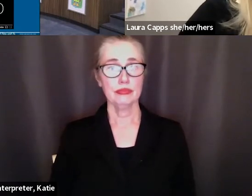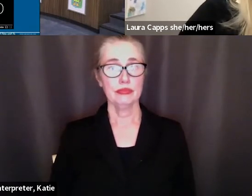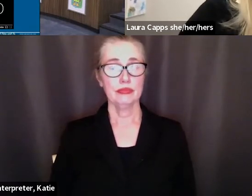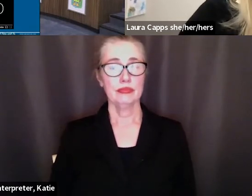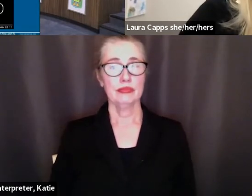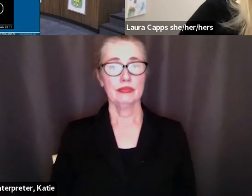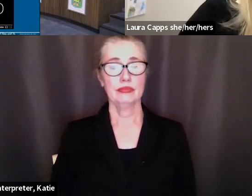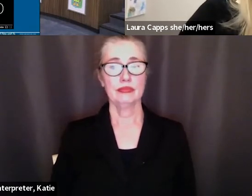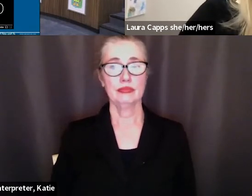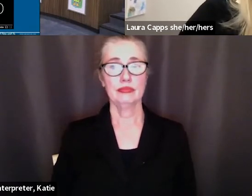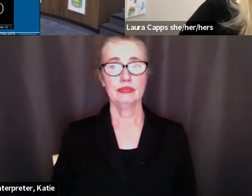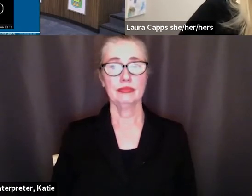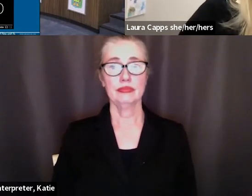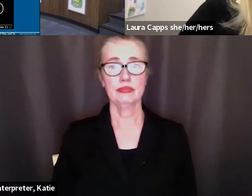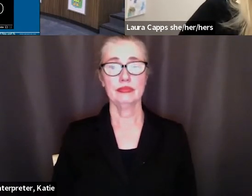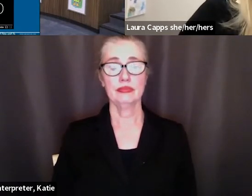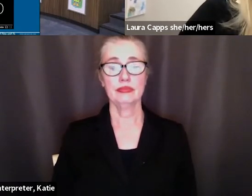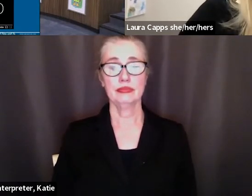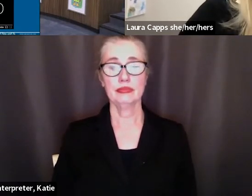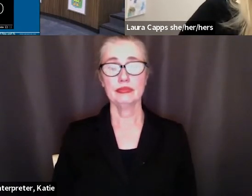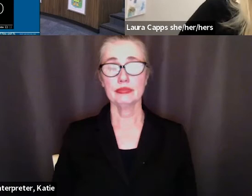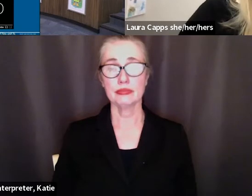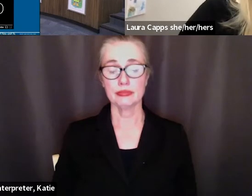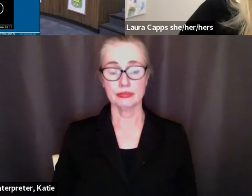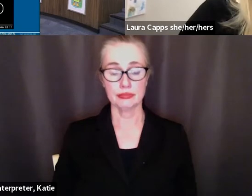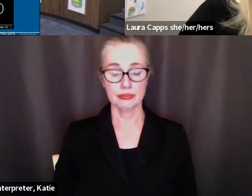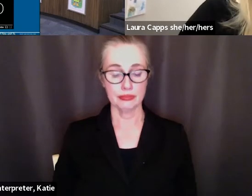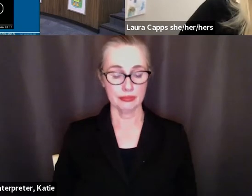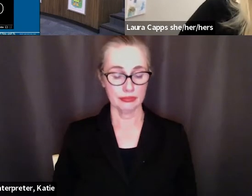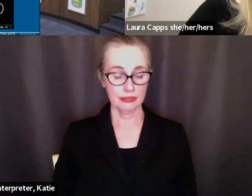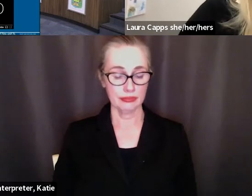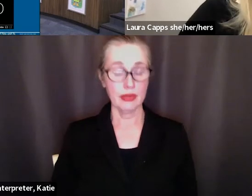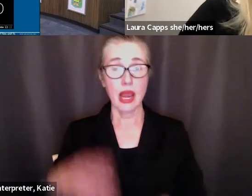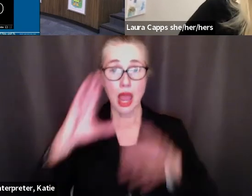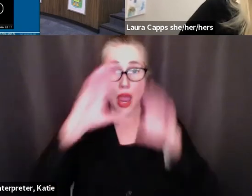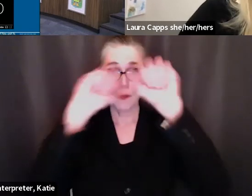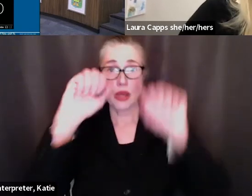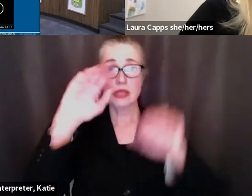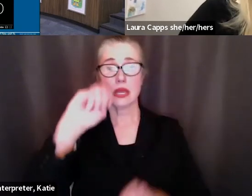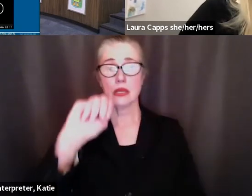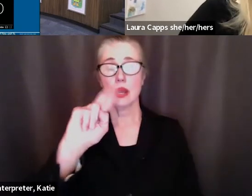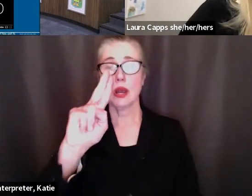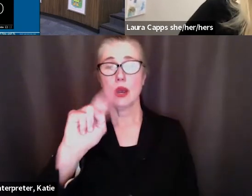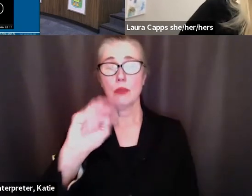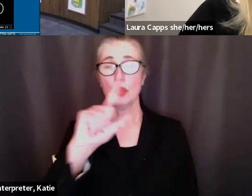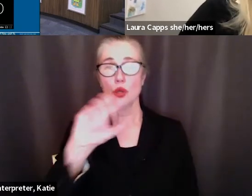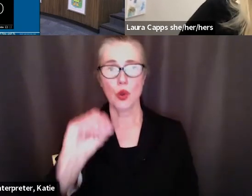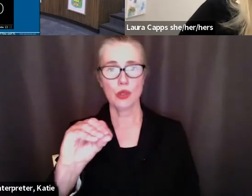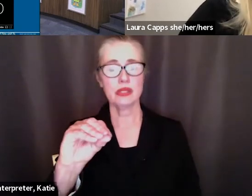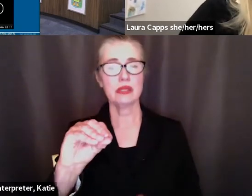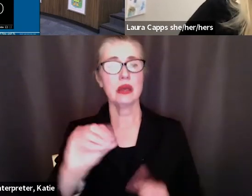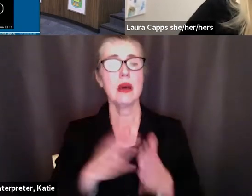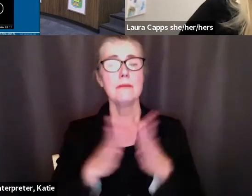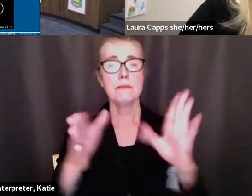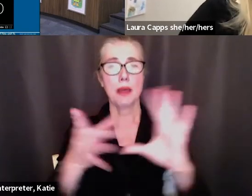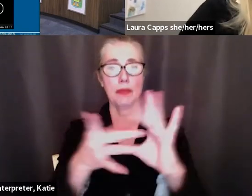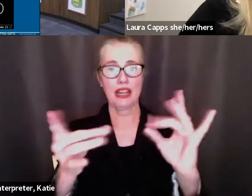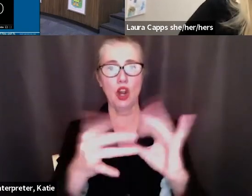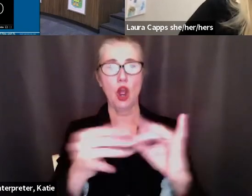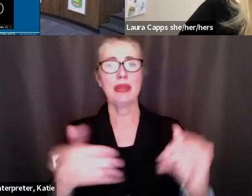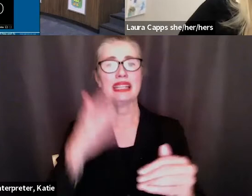thank you and president this concludes public comment on this item